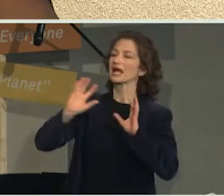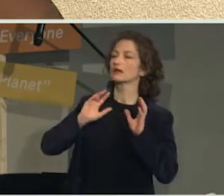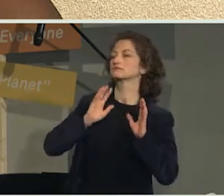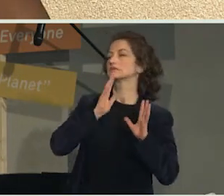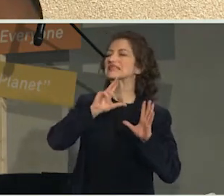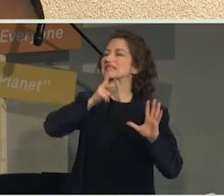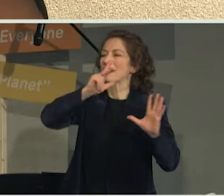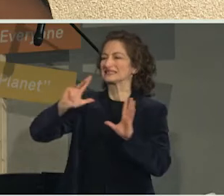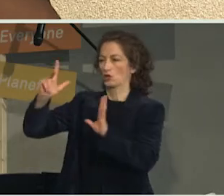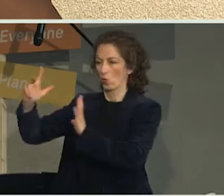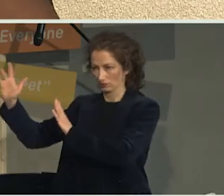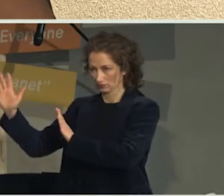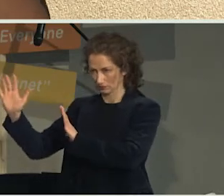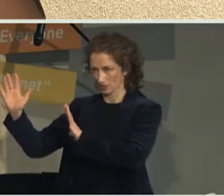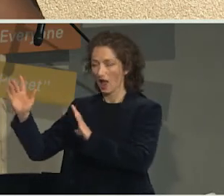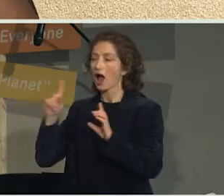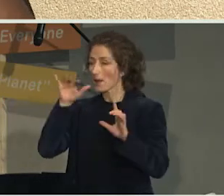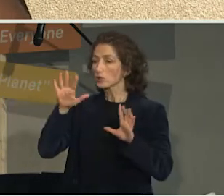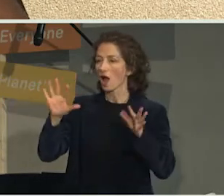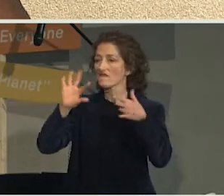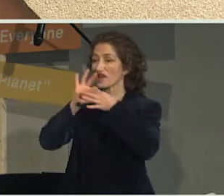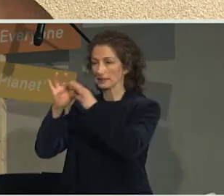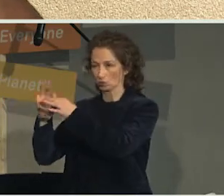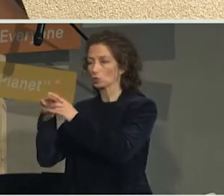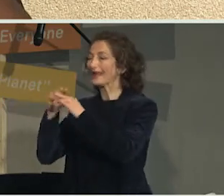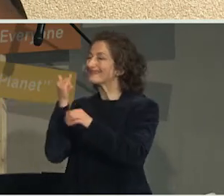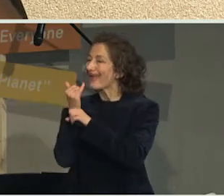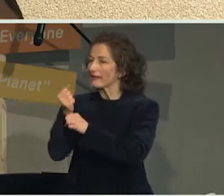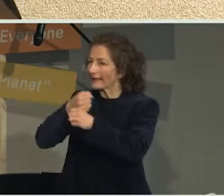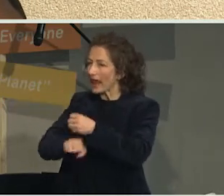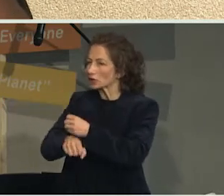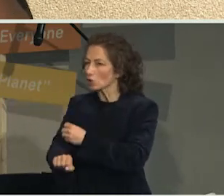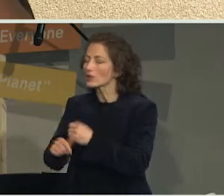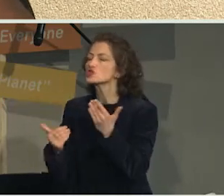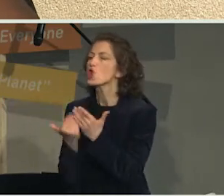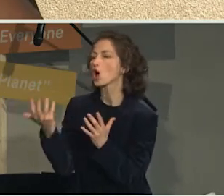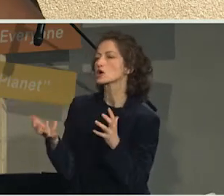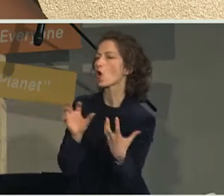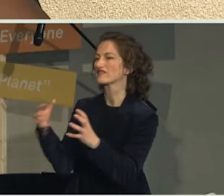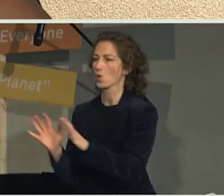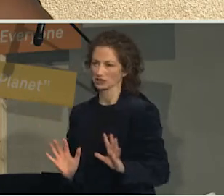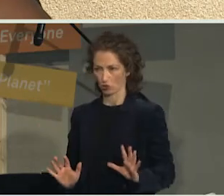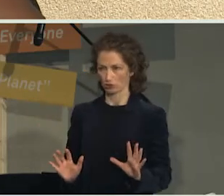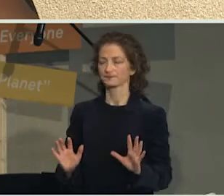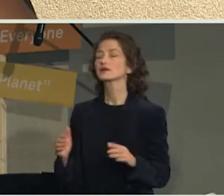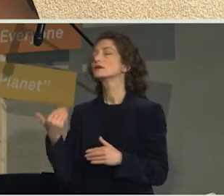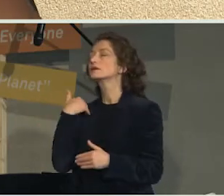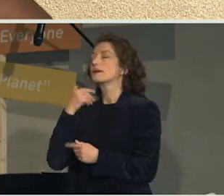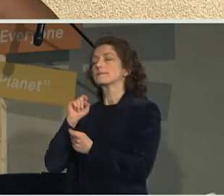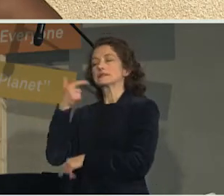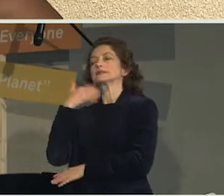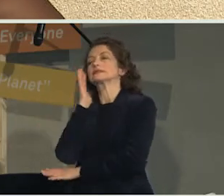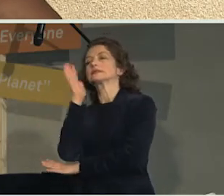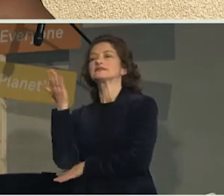reconstitute themselves anew in every generation. Yet what I'm most troubled about is some of the